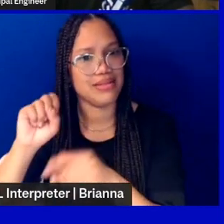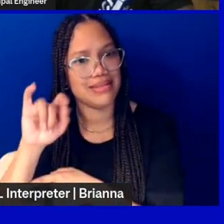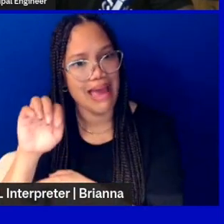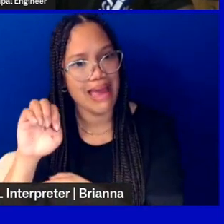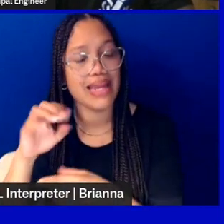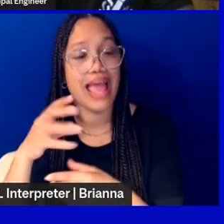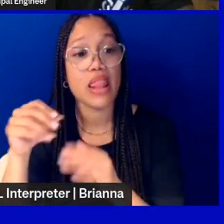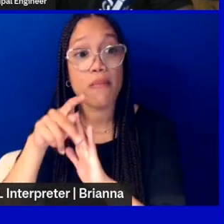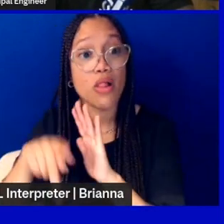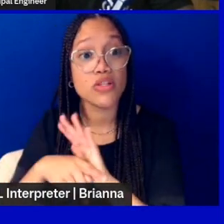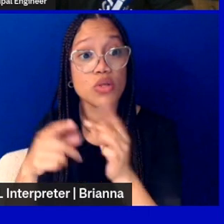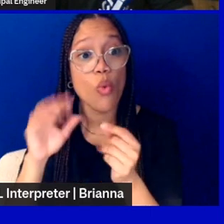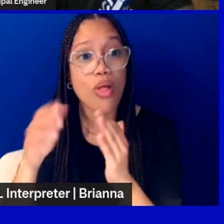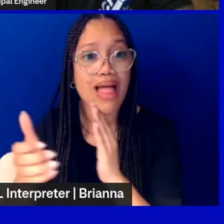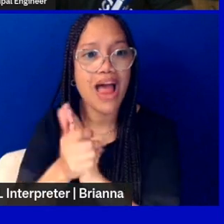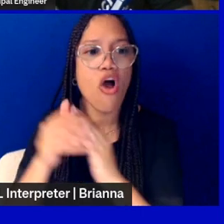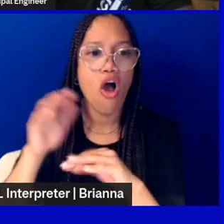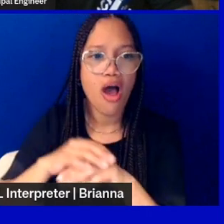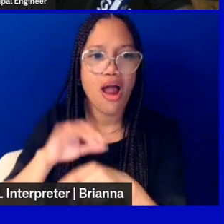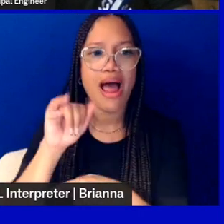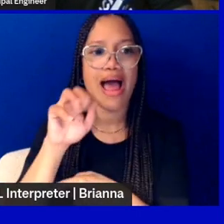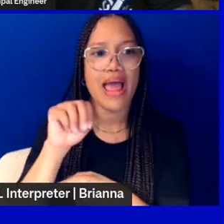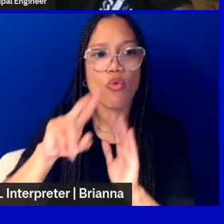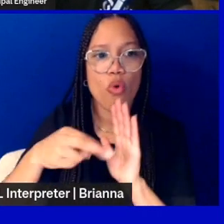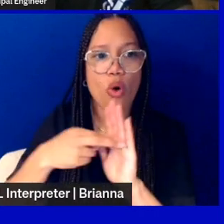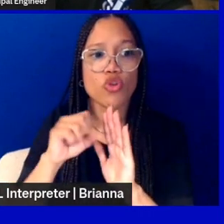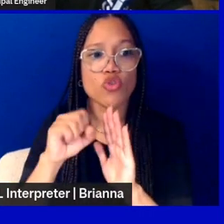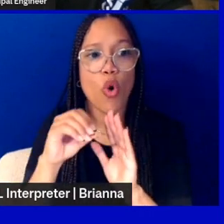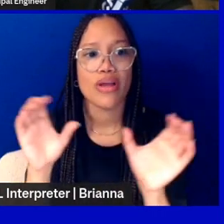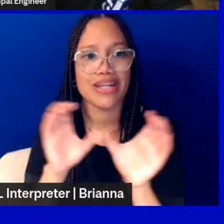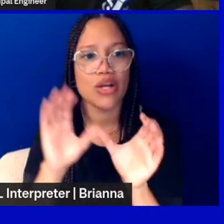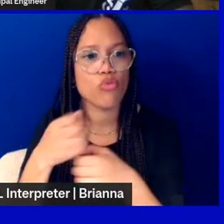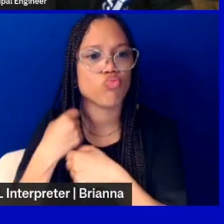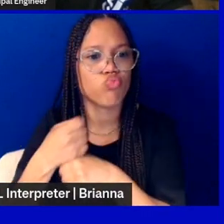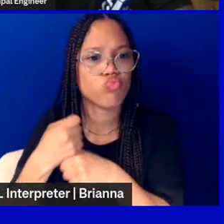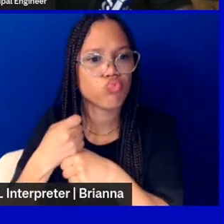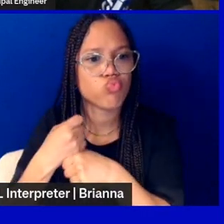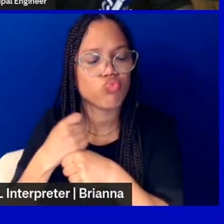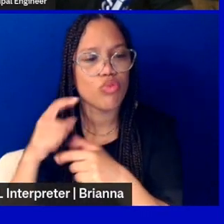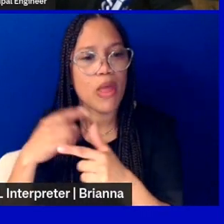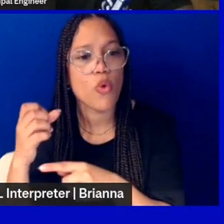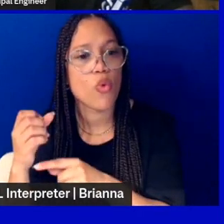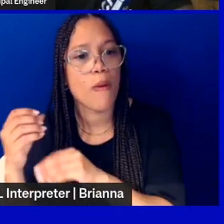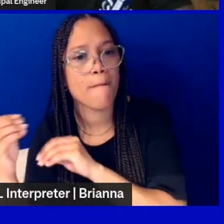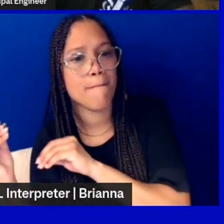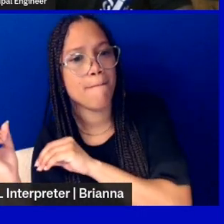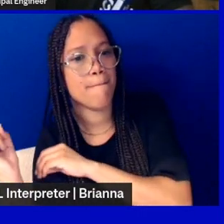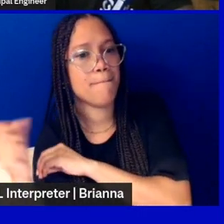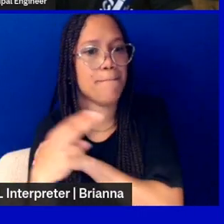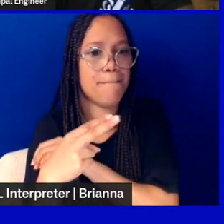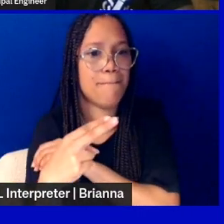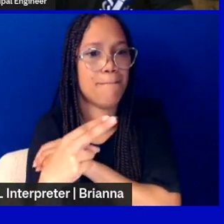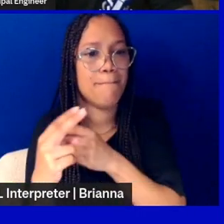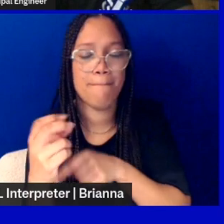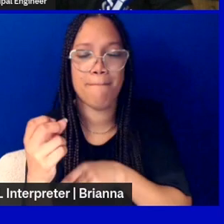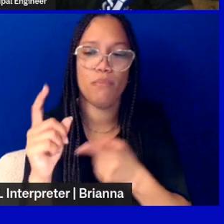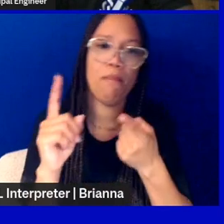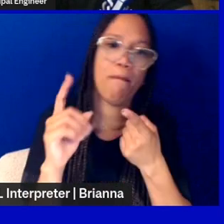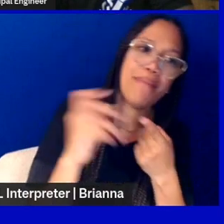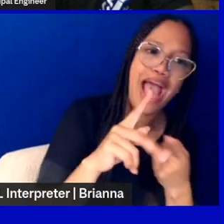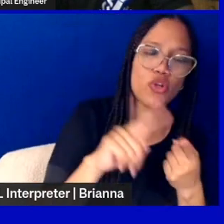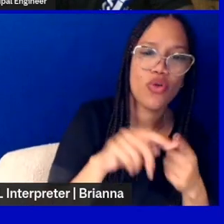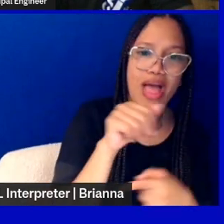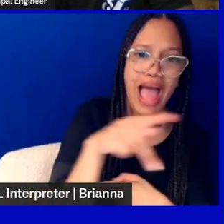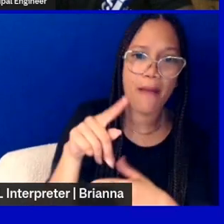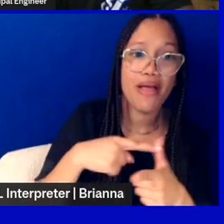which is going to be attached on the IAM role. So that temporary credential is going to generate and pass it back to the application itself. And that application then